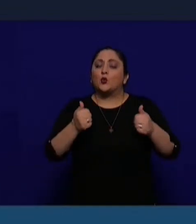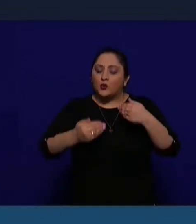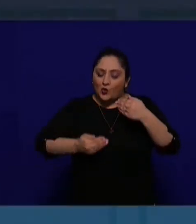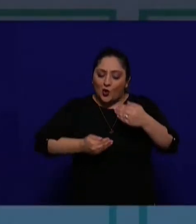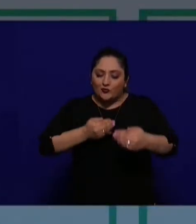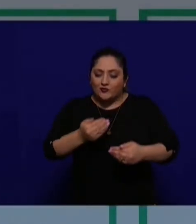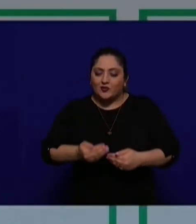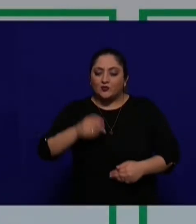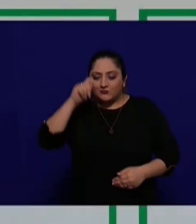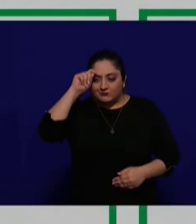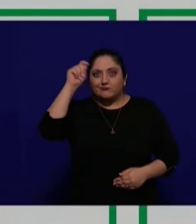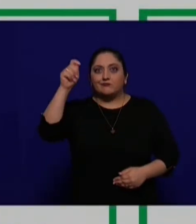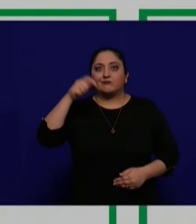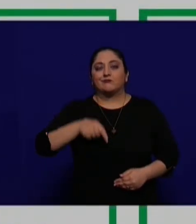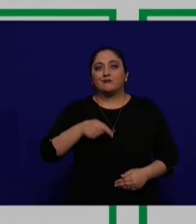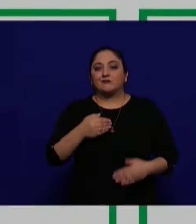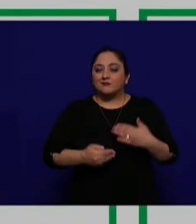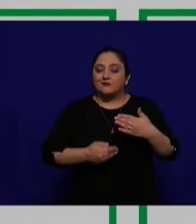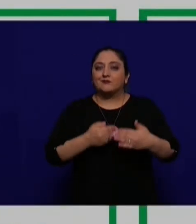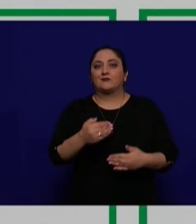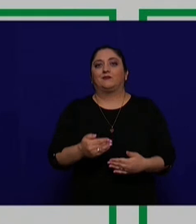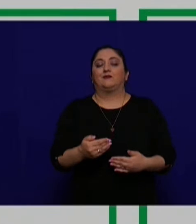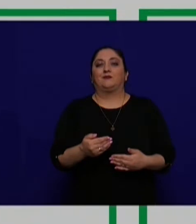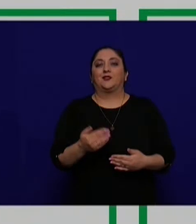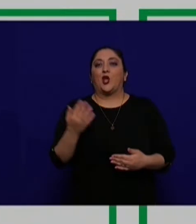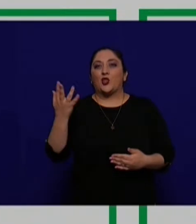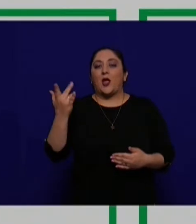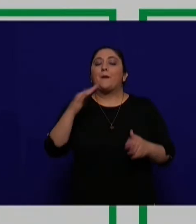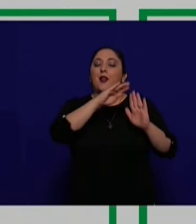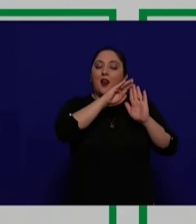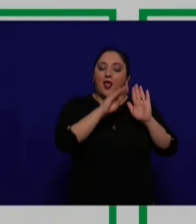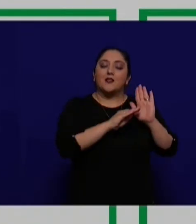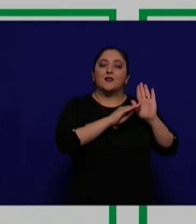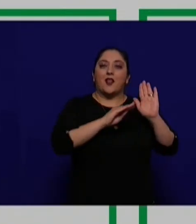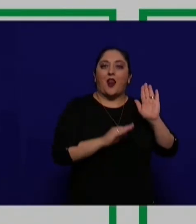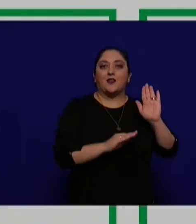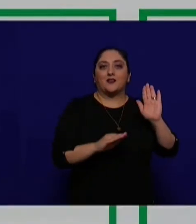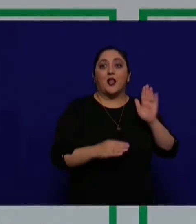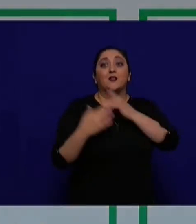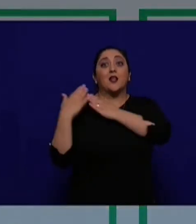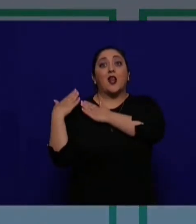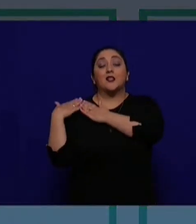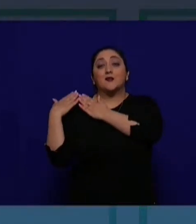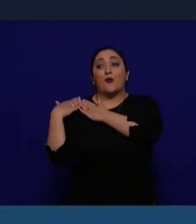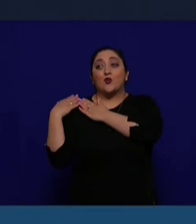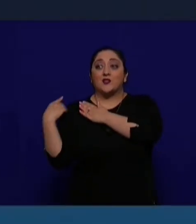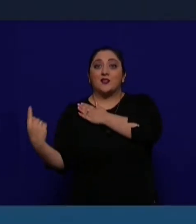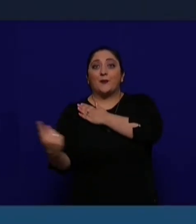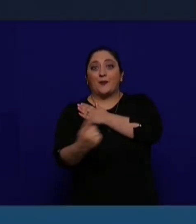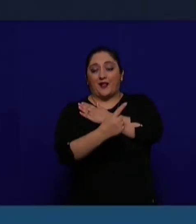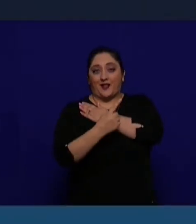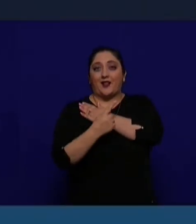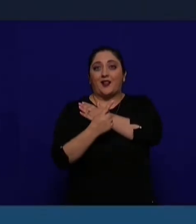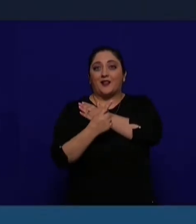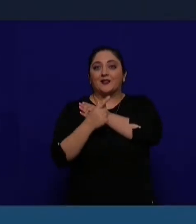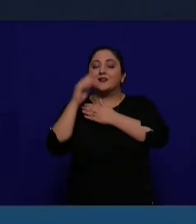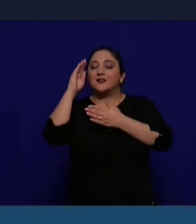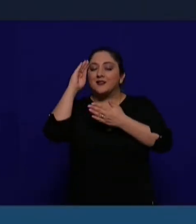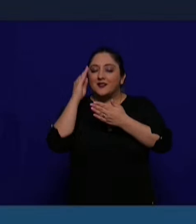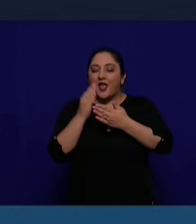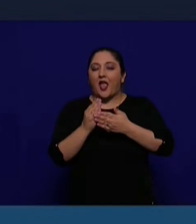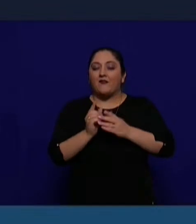we keep it this way in the numbers, but everyone is responsible to take measures which include safe